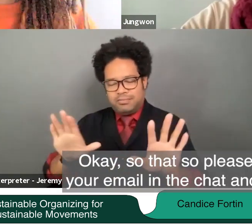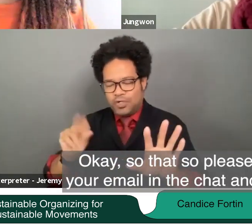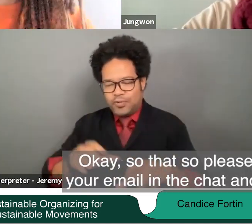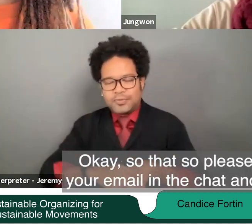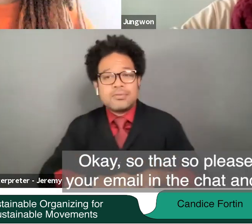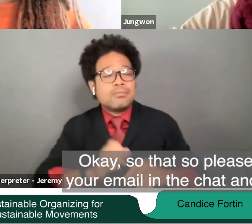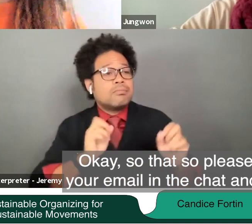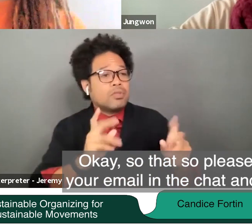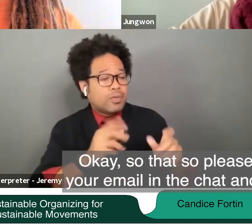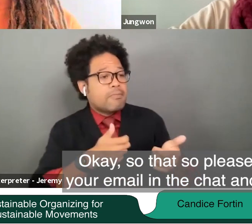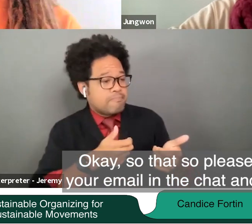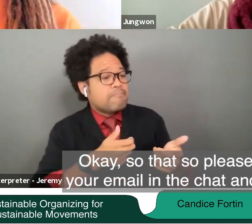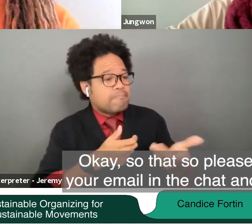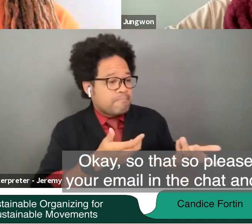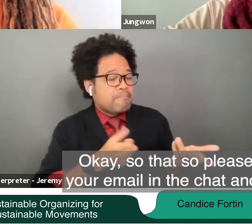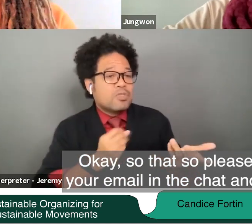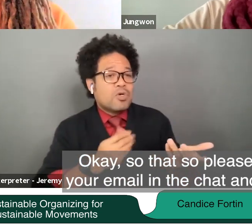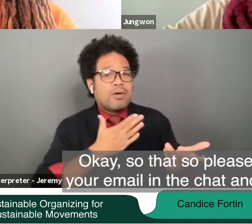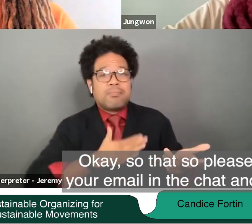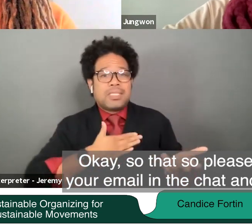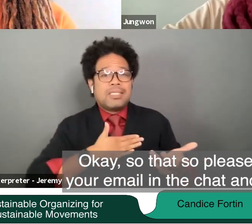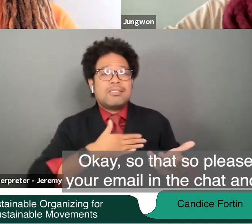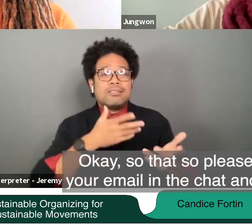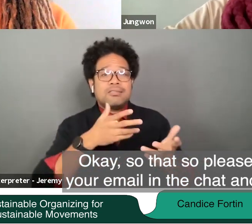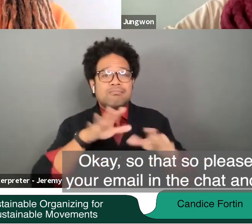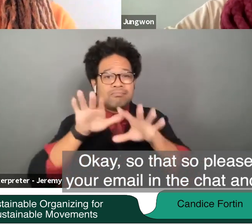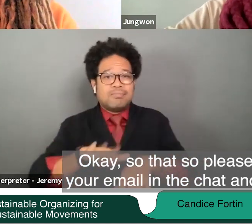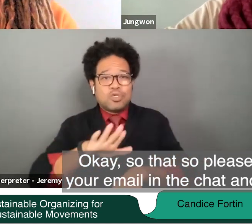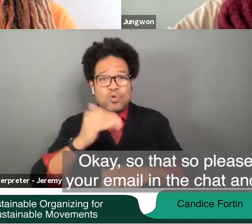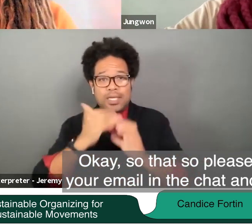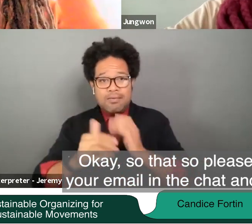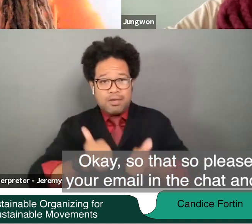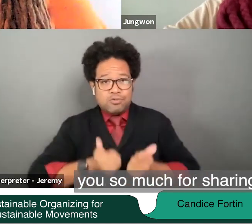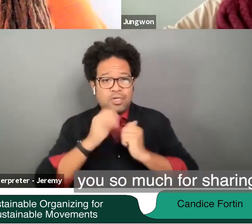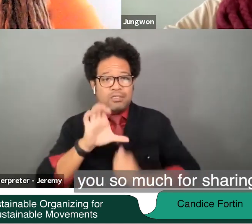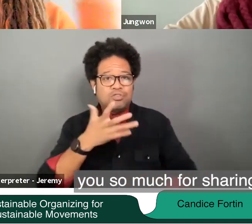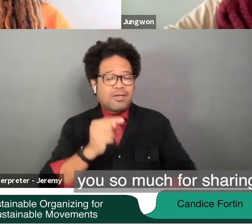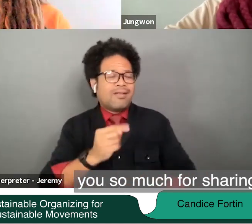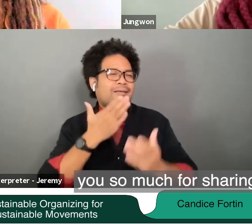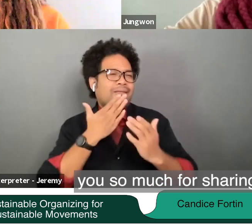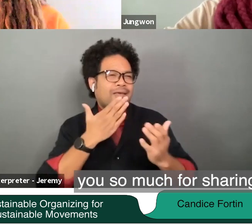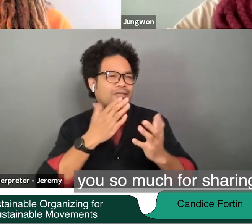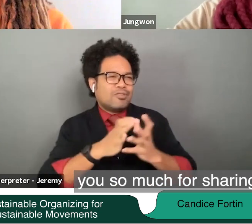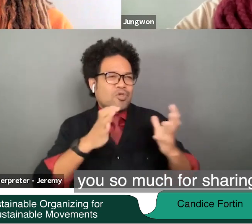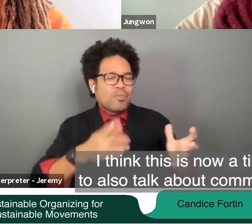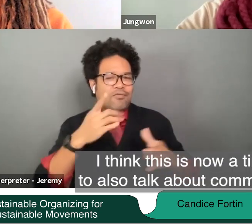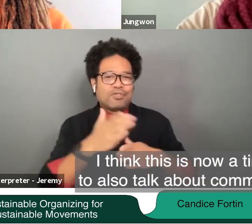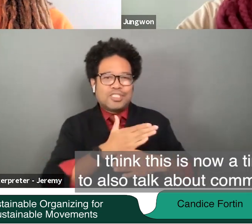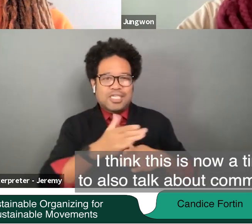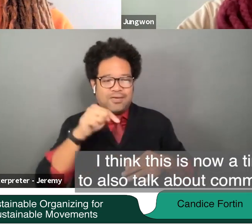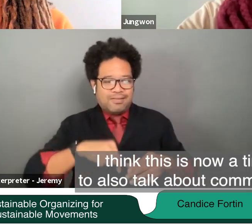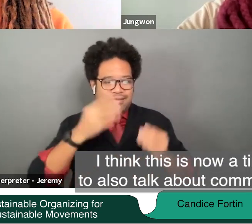so that, so please drop your email in the chat, and thank you so much for sharing this.